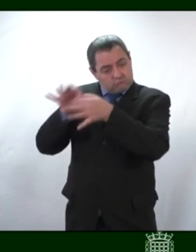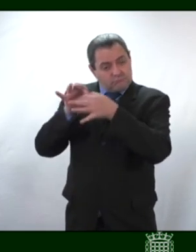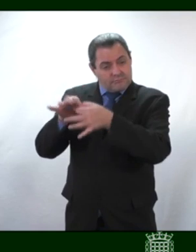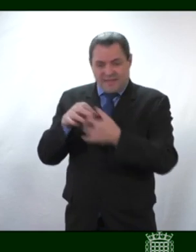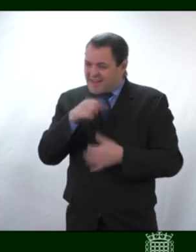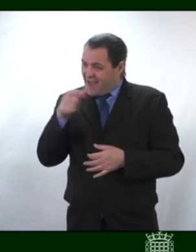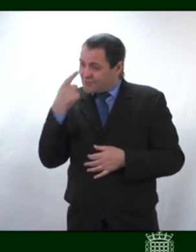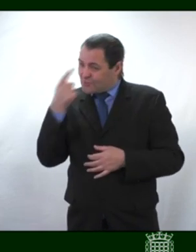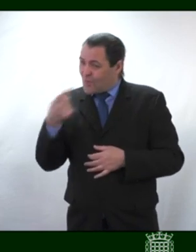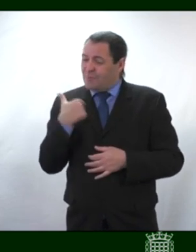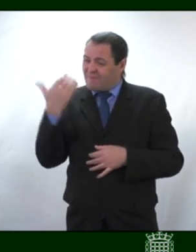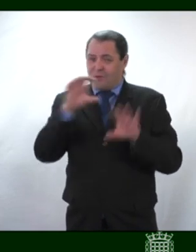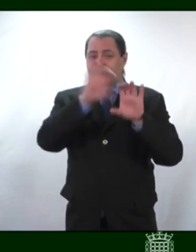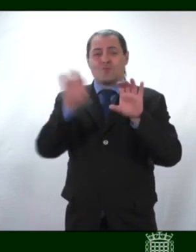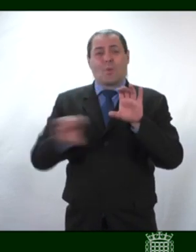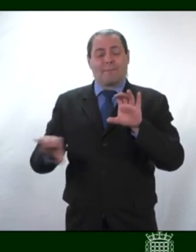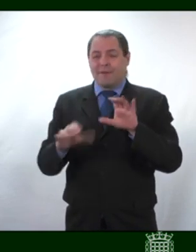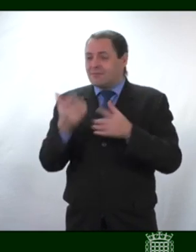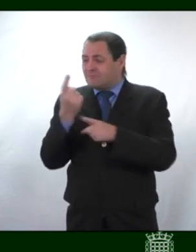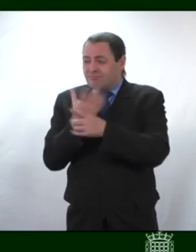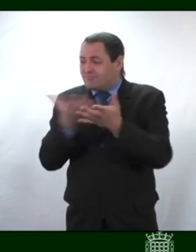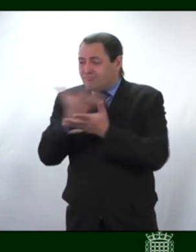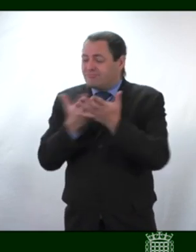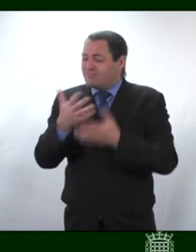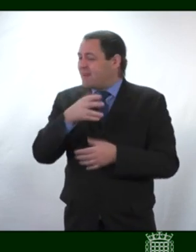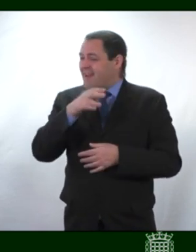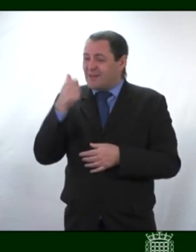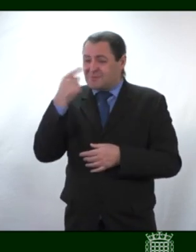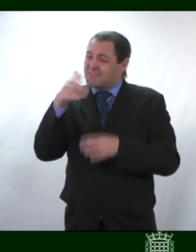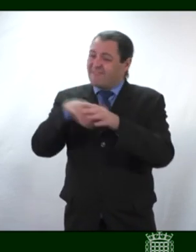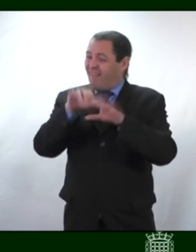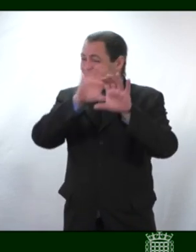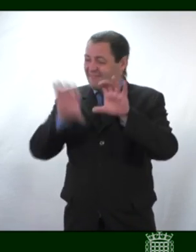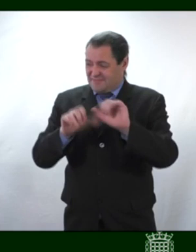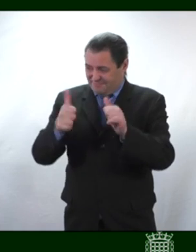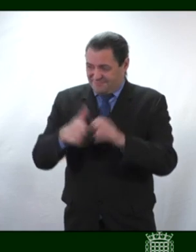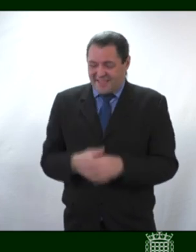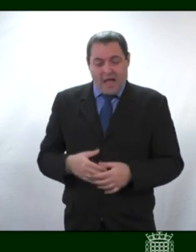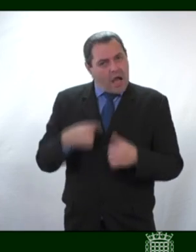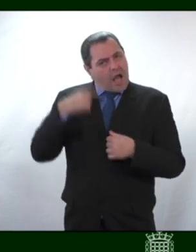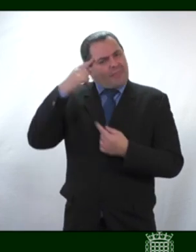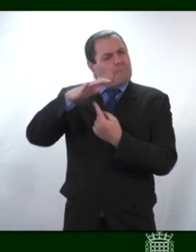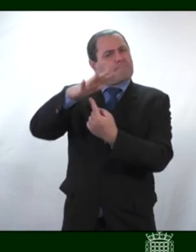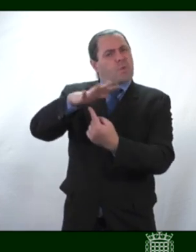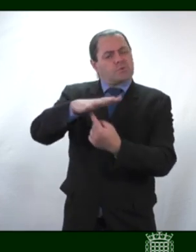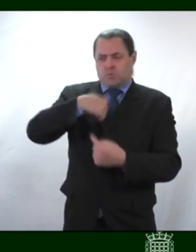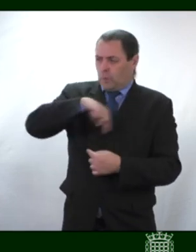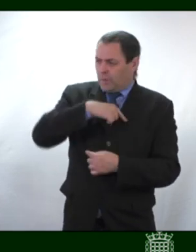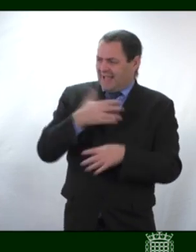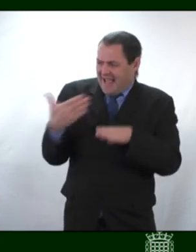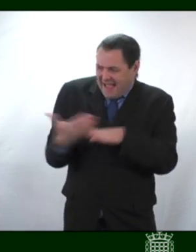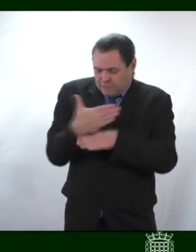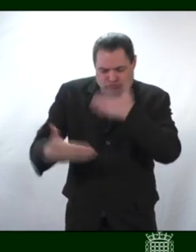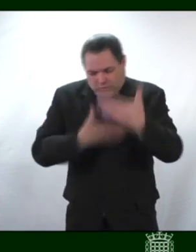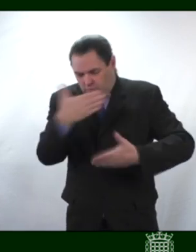call recently to discuss this. I think that it is important that we take the action if it